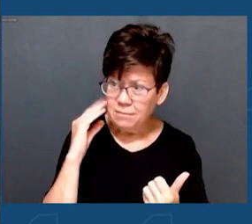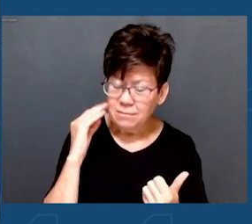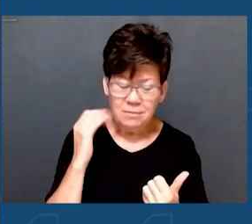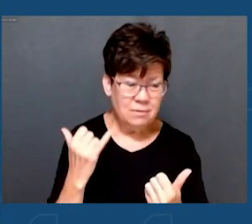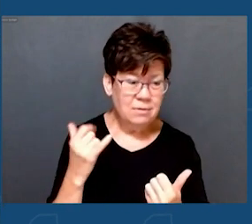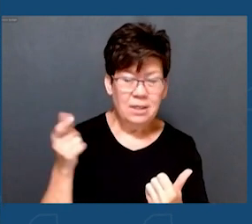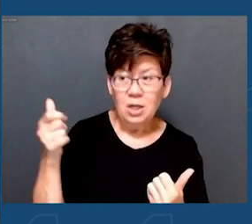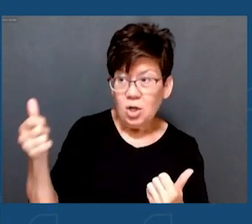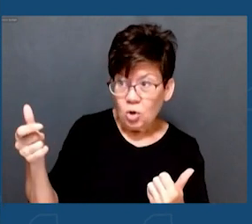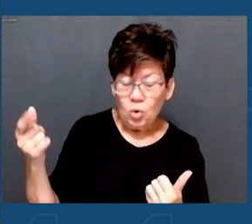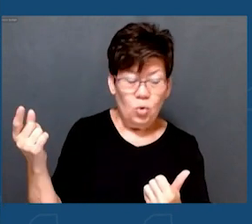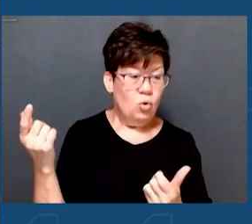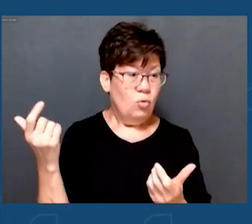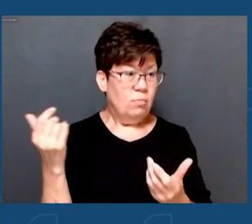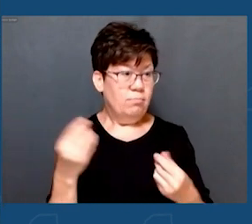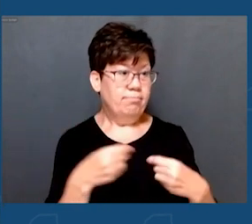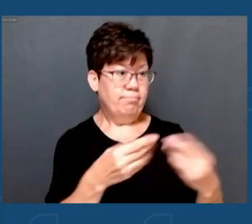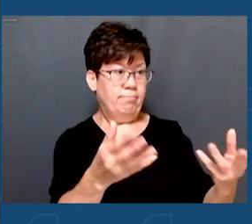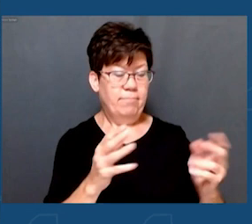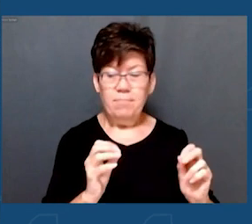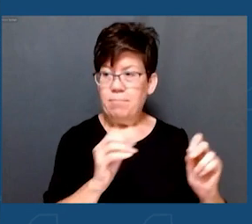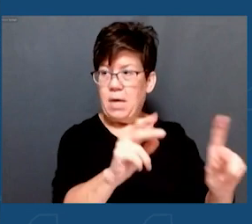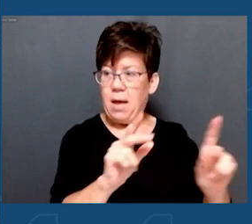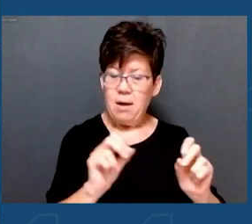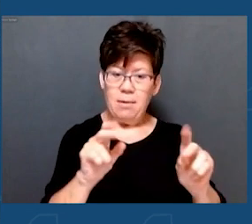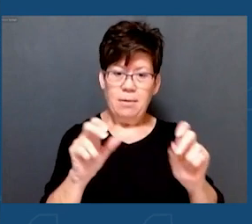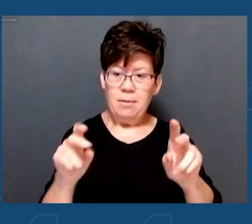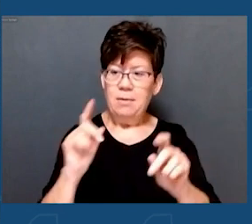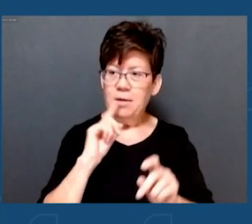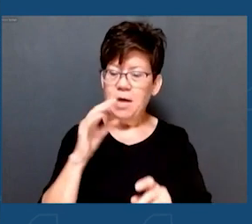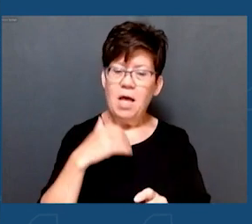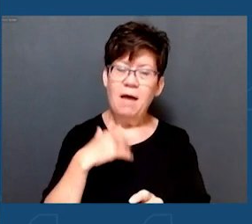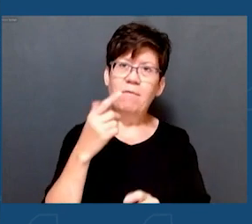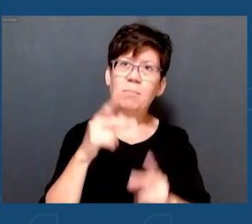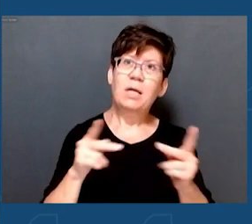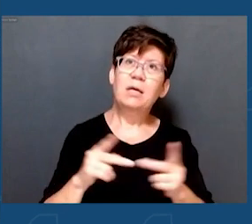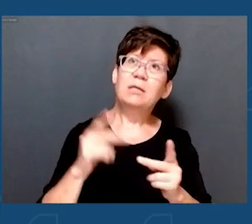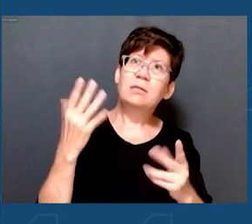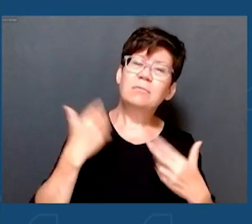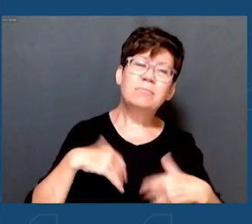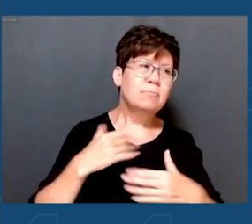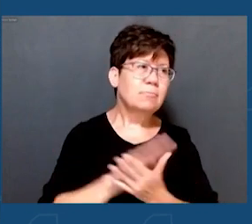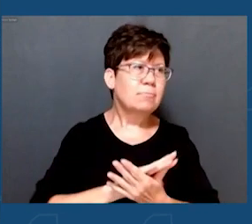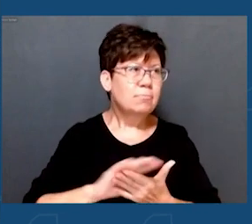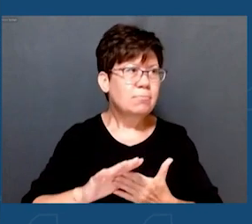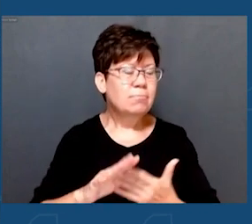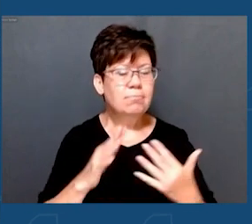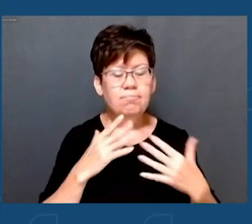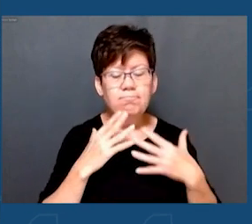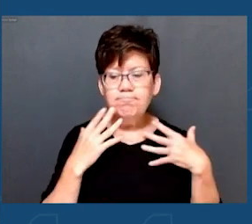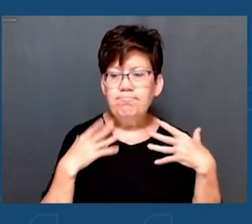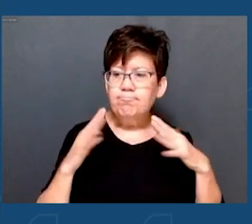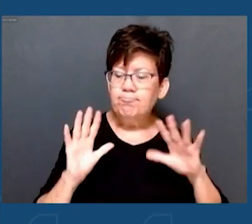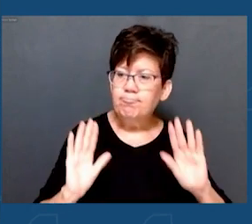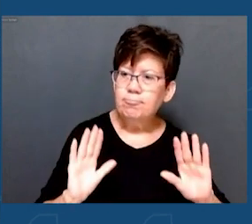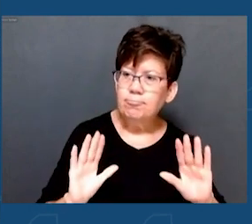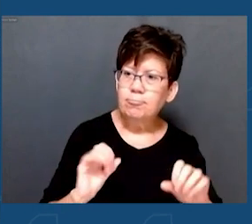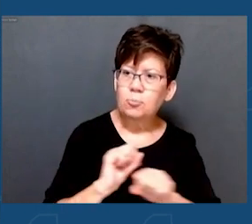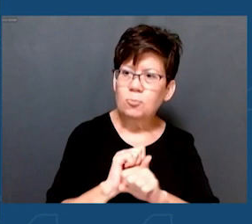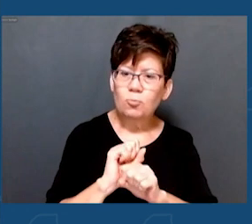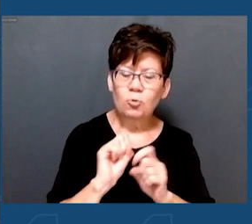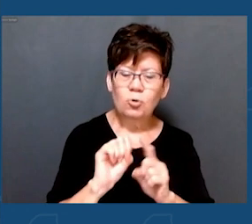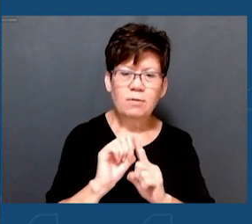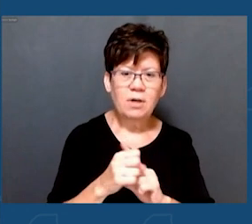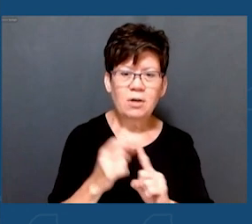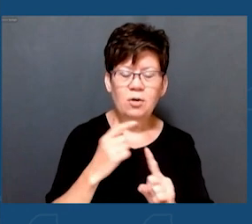give back and help those workers have a nurturing, caring environment to work in, I think that is extraordinary. Ladies and gentlemen, let me